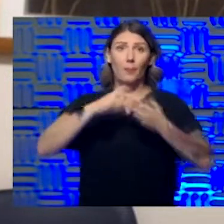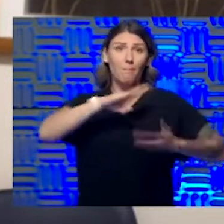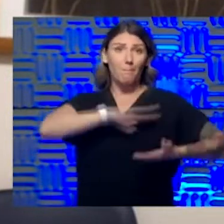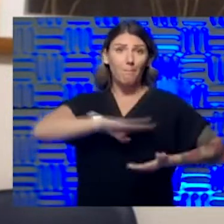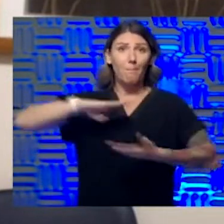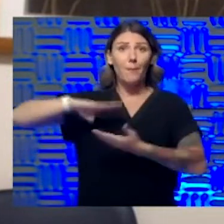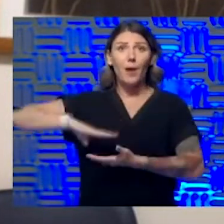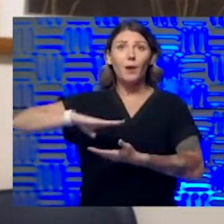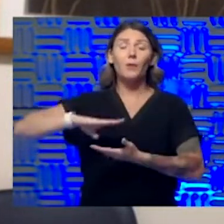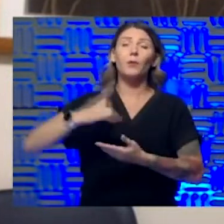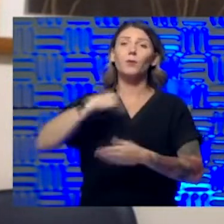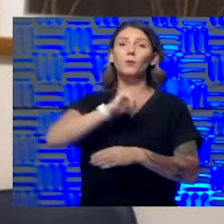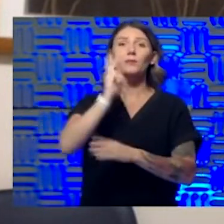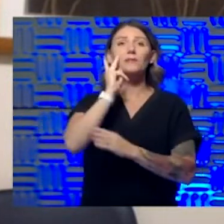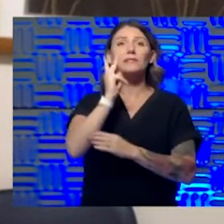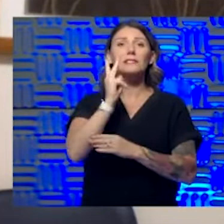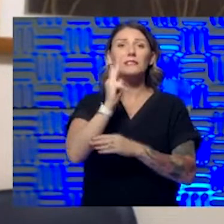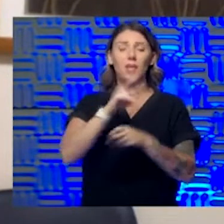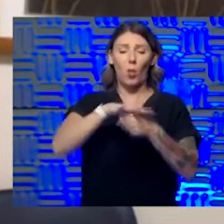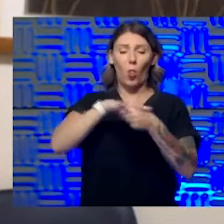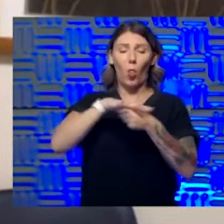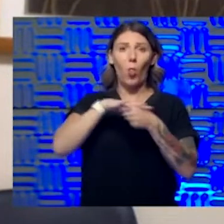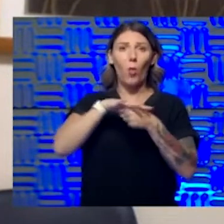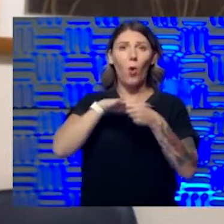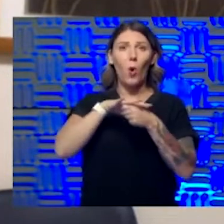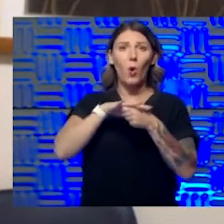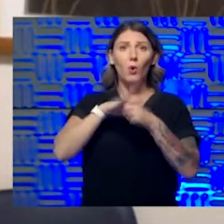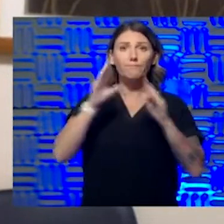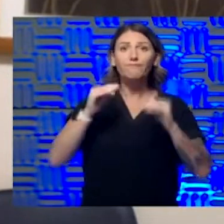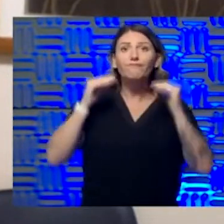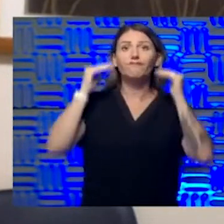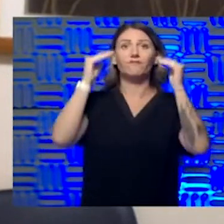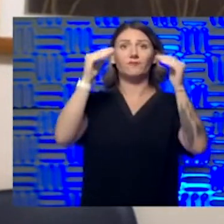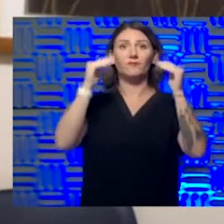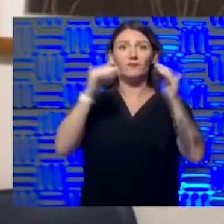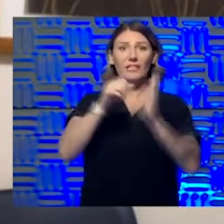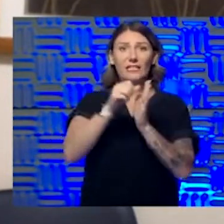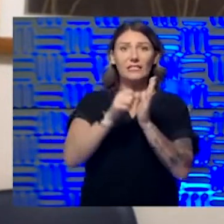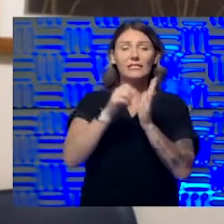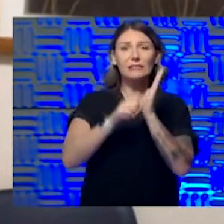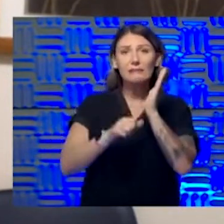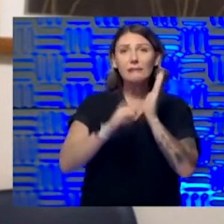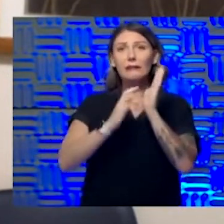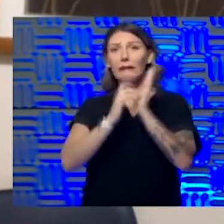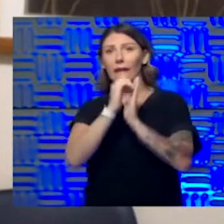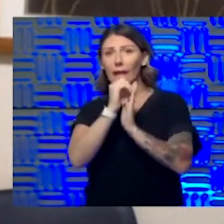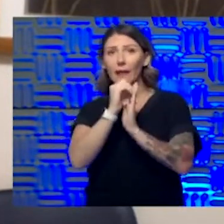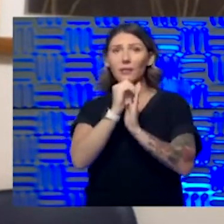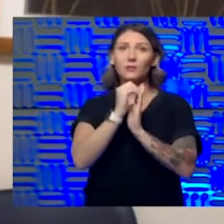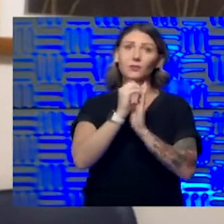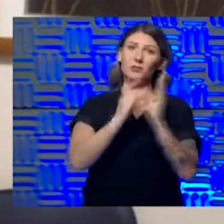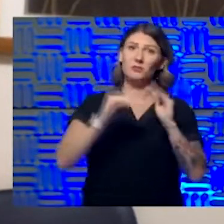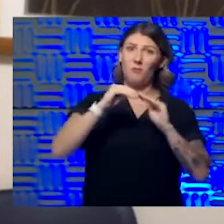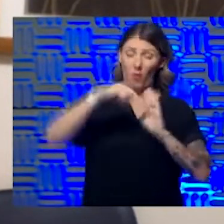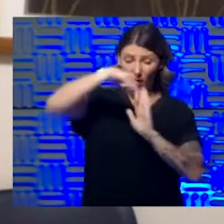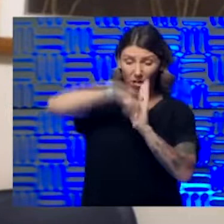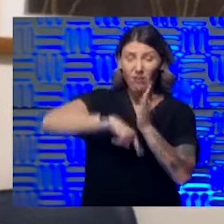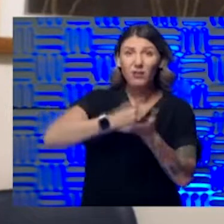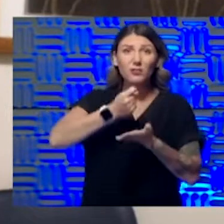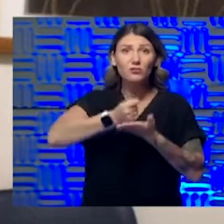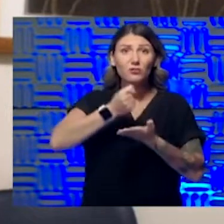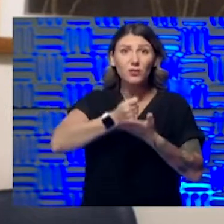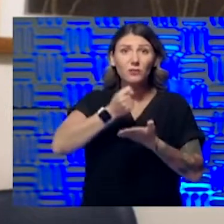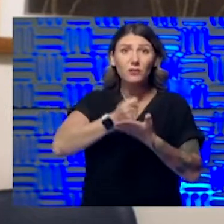start to see more locally advanced cancers, which require far more extensive treatments with unfortunate correlating